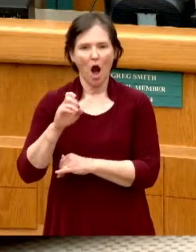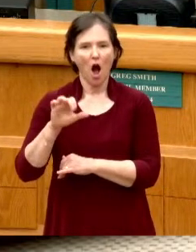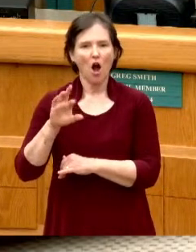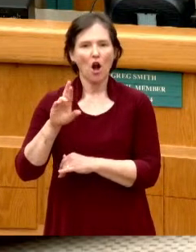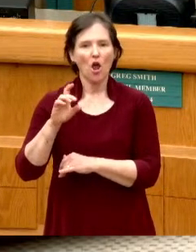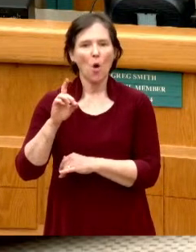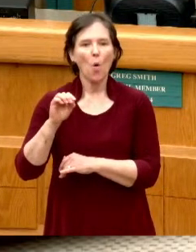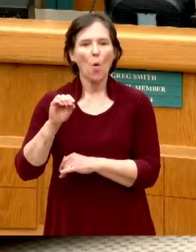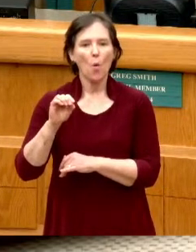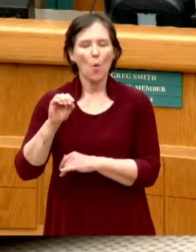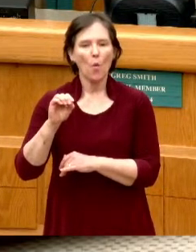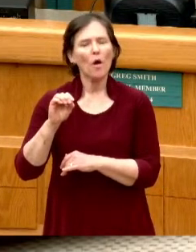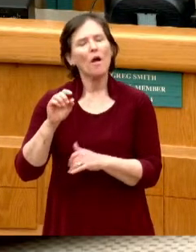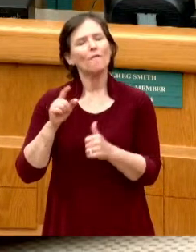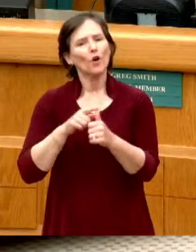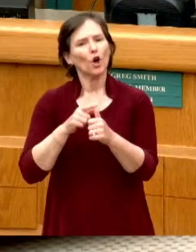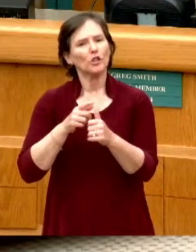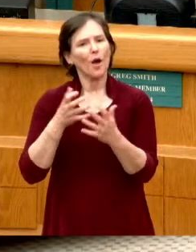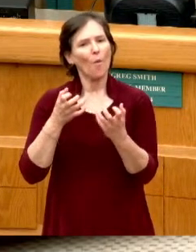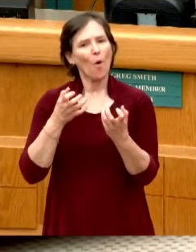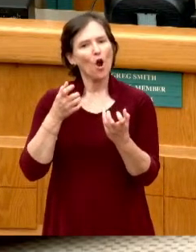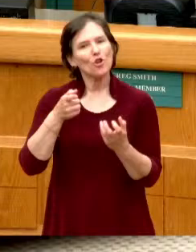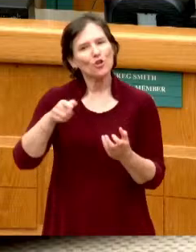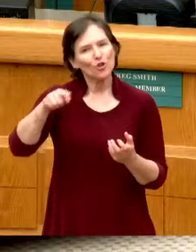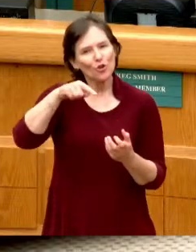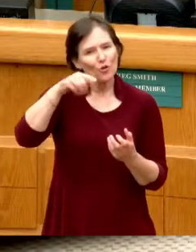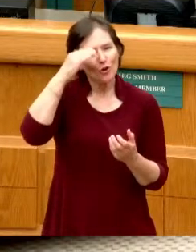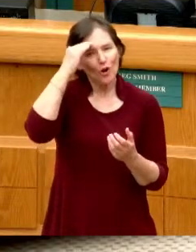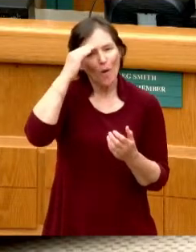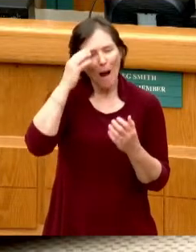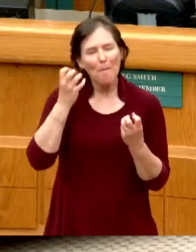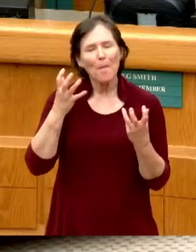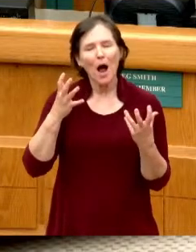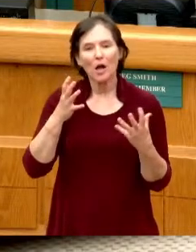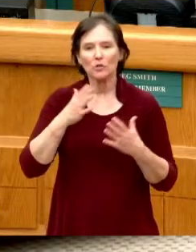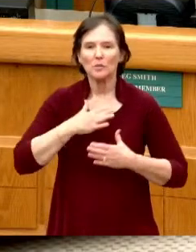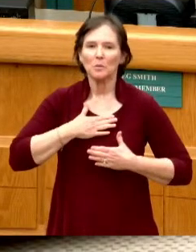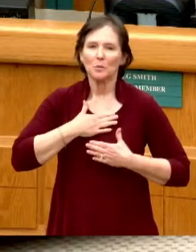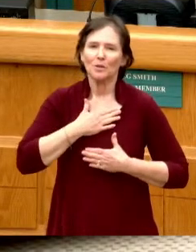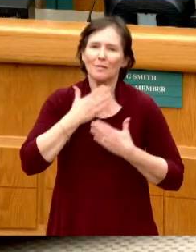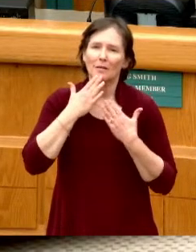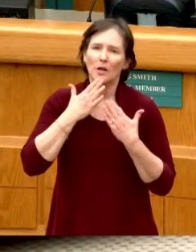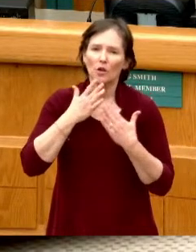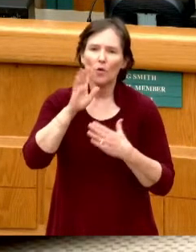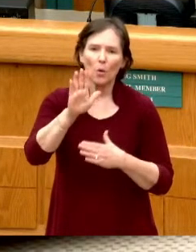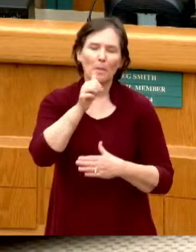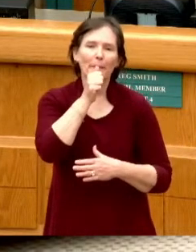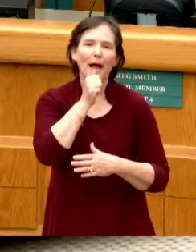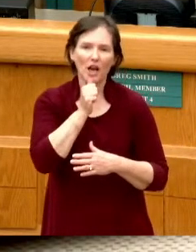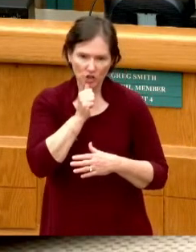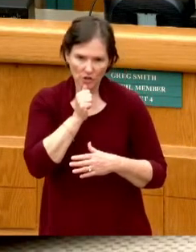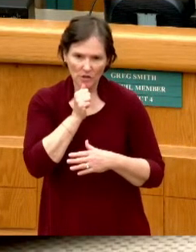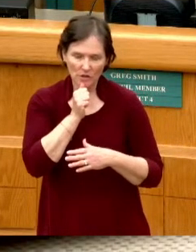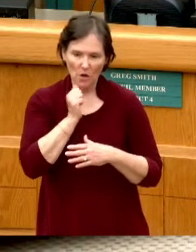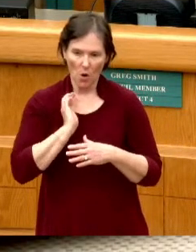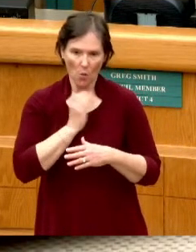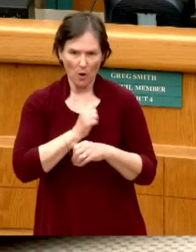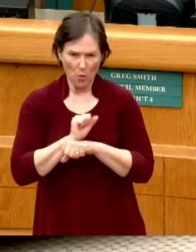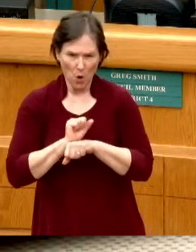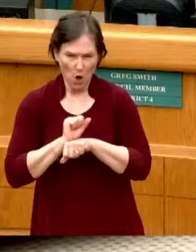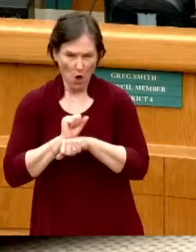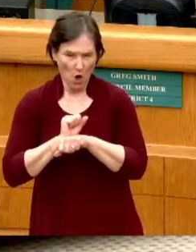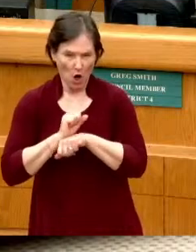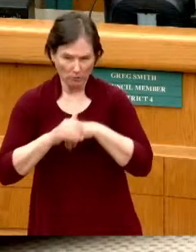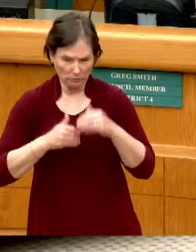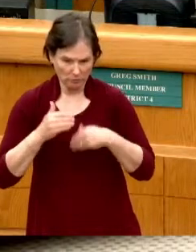know how much we appreciate everyone's patience, as was said before, as we work diligently as a very strong team